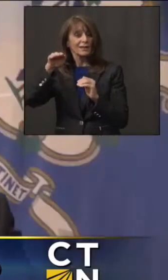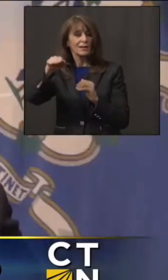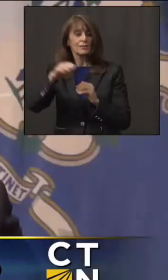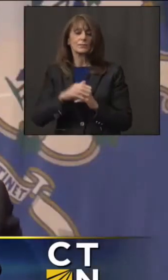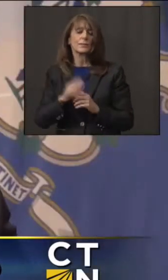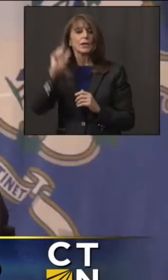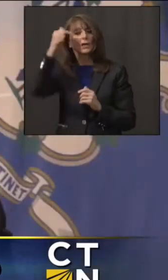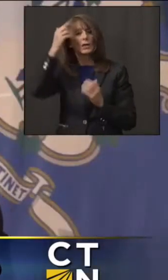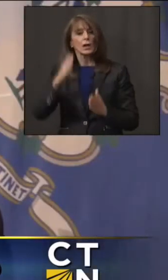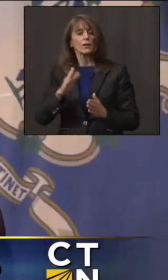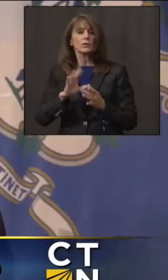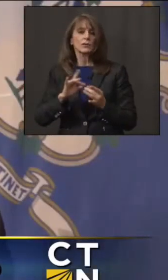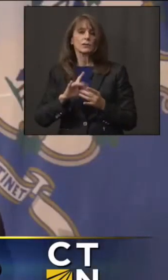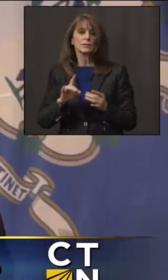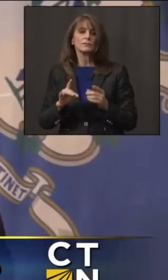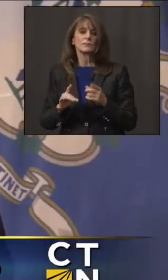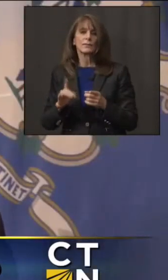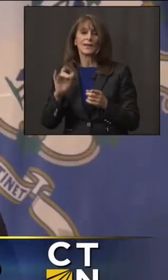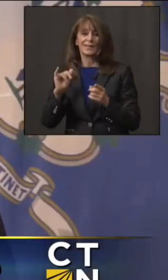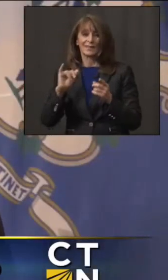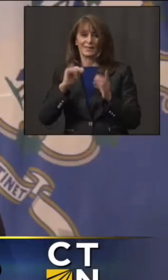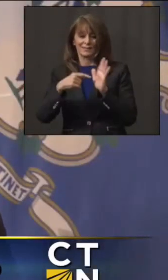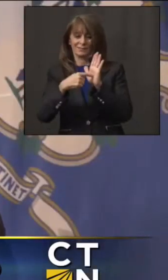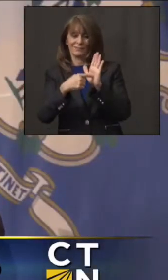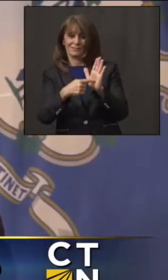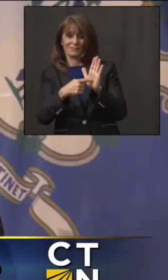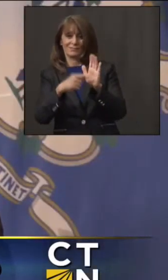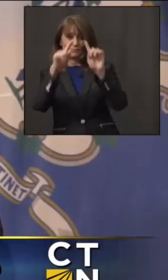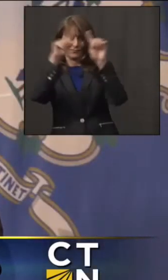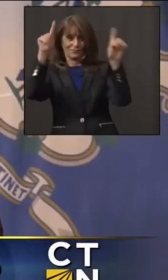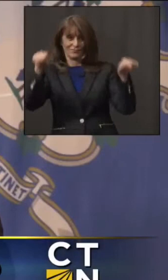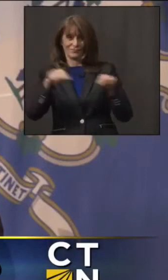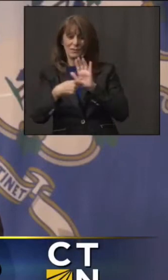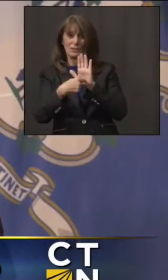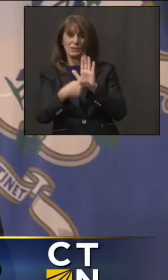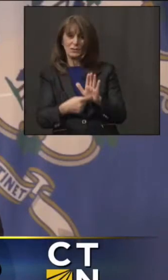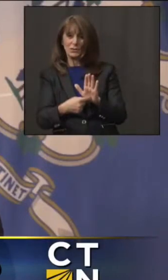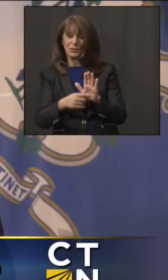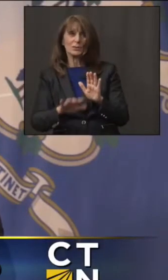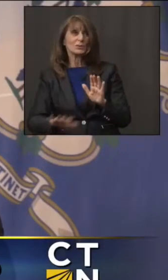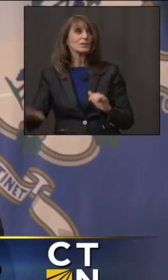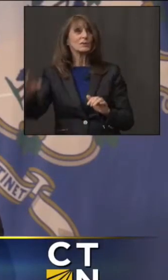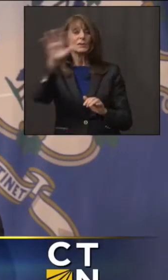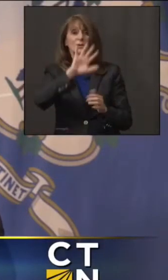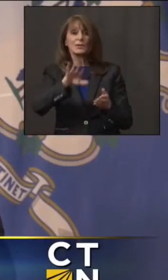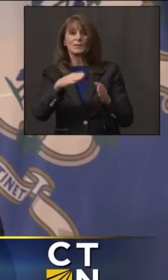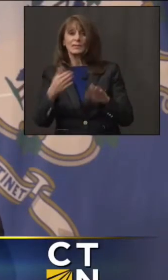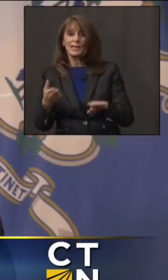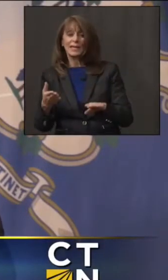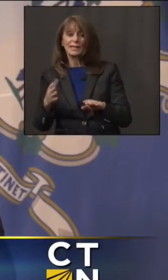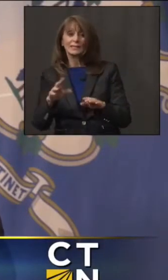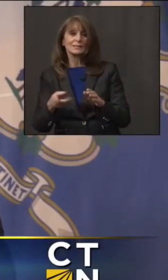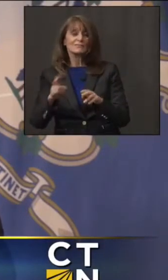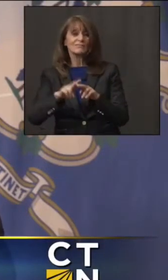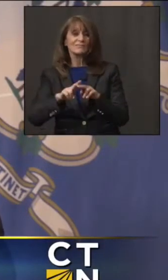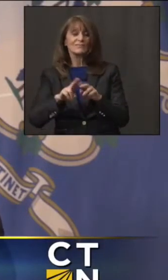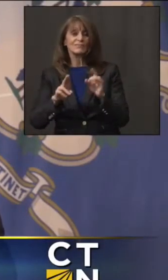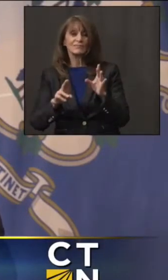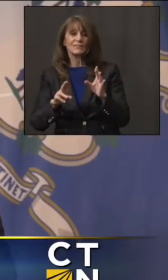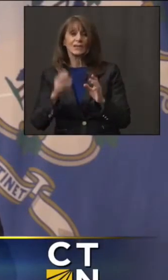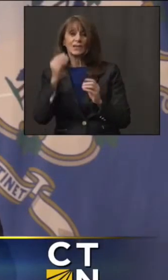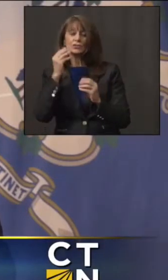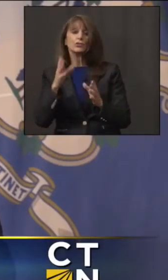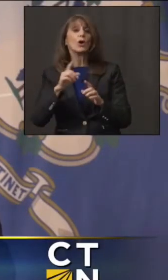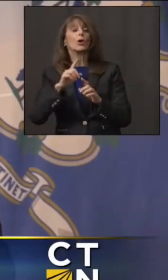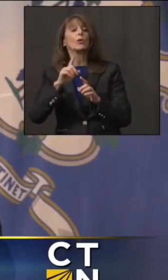I'm afraid the models certainly show that, and we see that going on around the country. The only glimmer of good news I would give you is if our